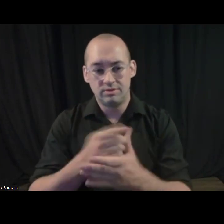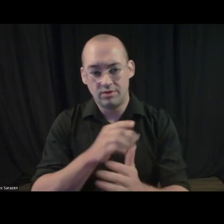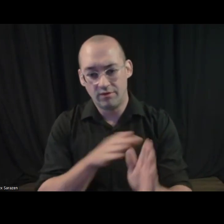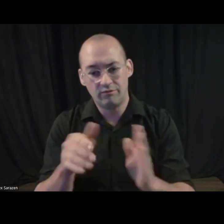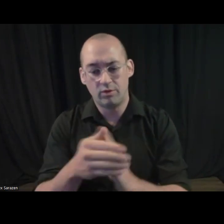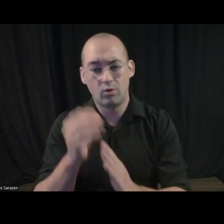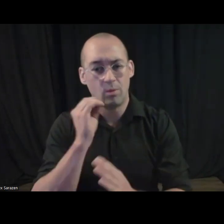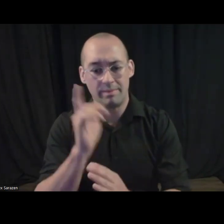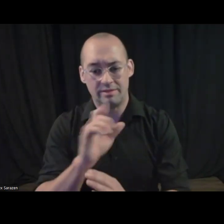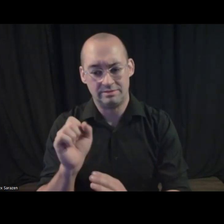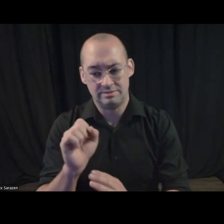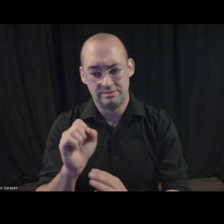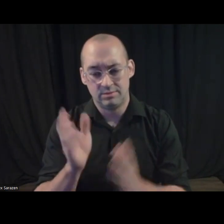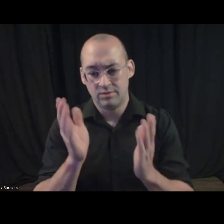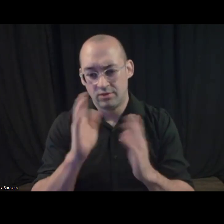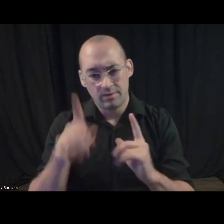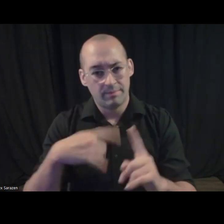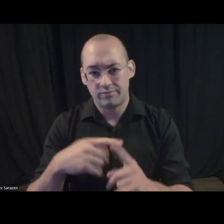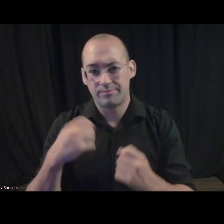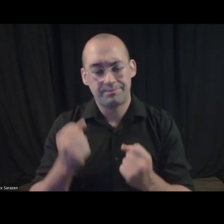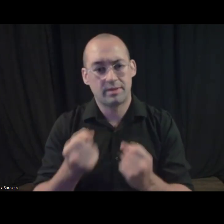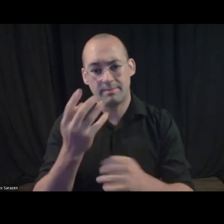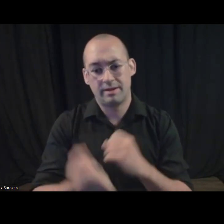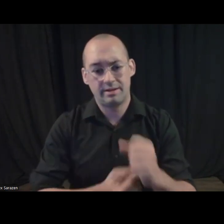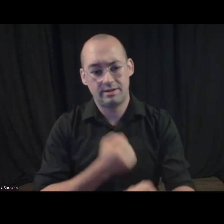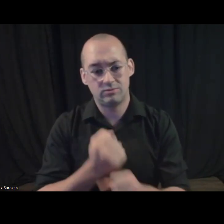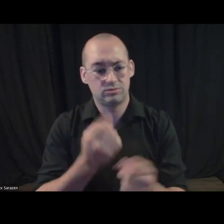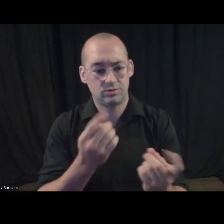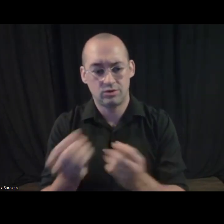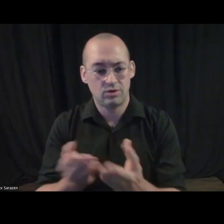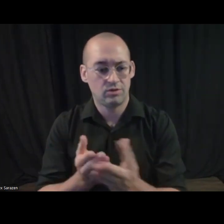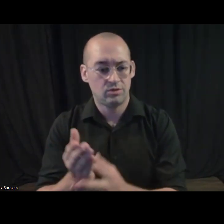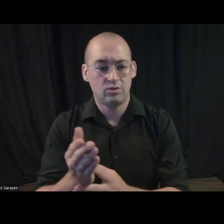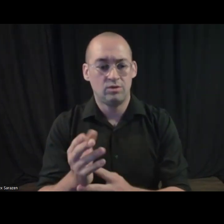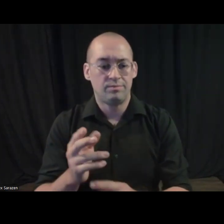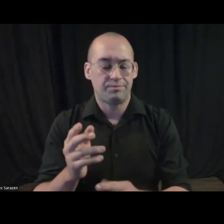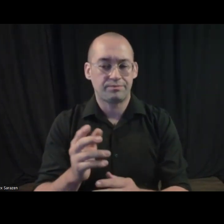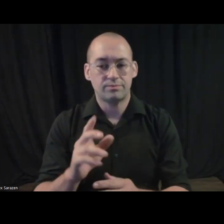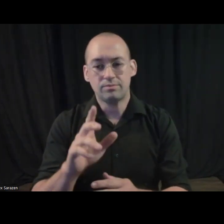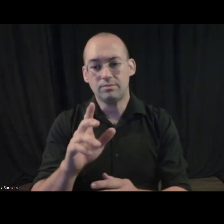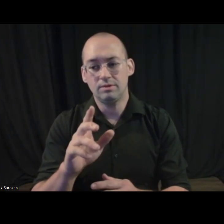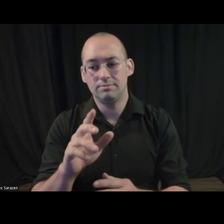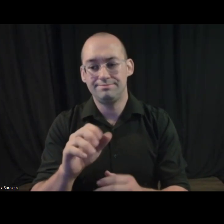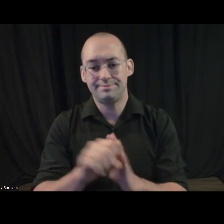So I think we have been talking about this for many years, but this could be done through low barrier state rental assistance programs,